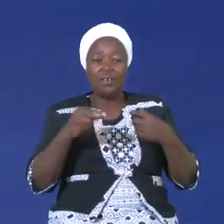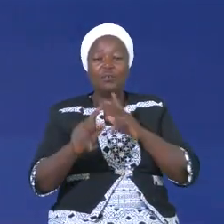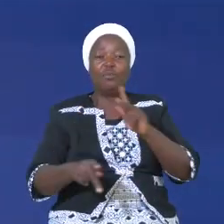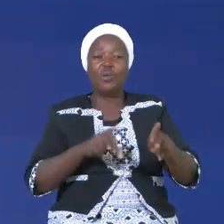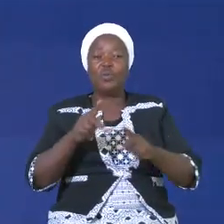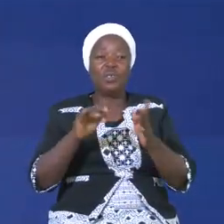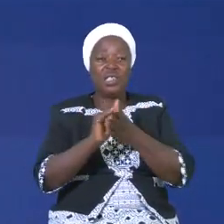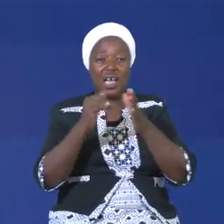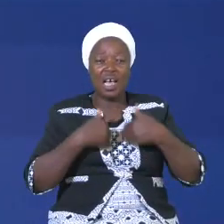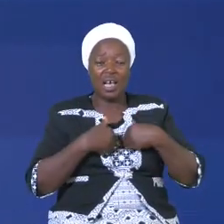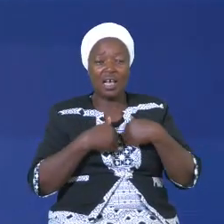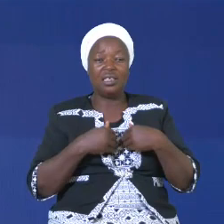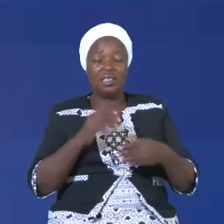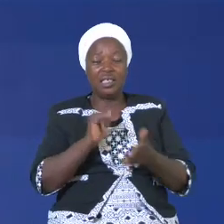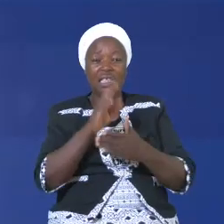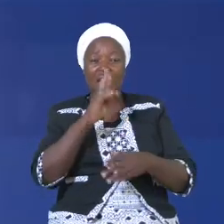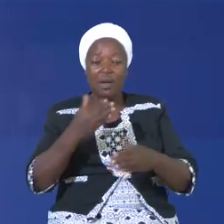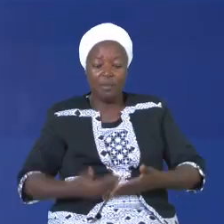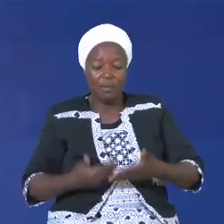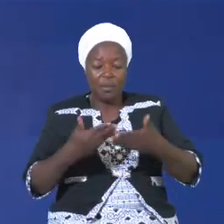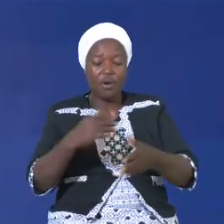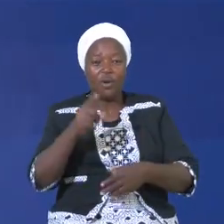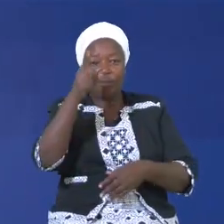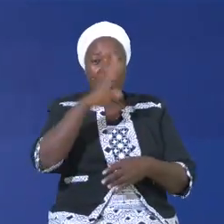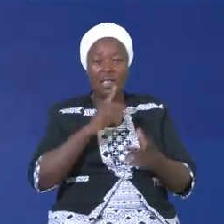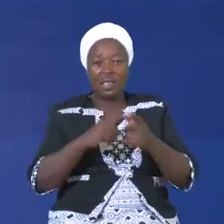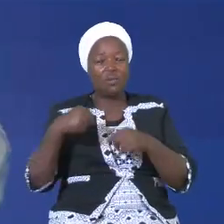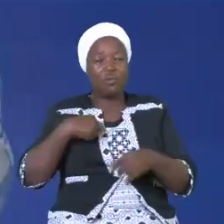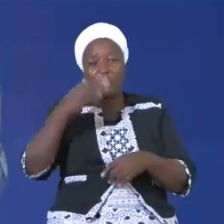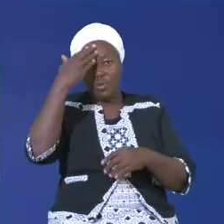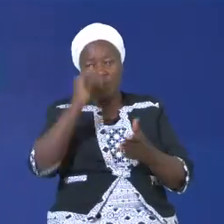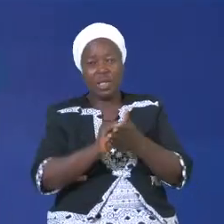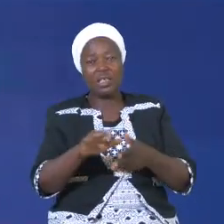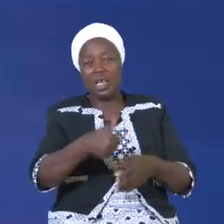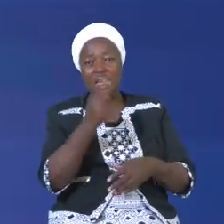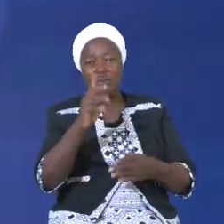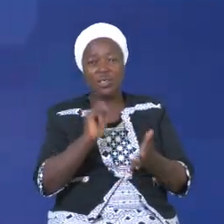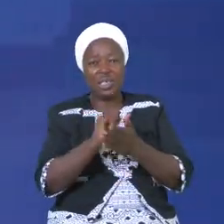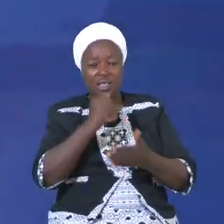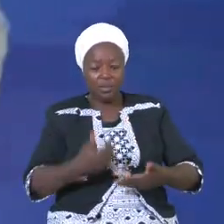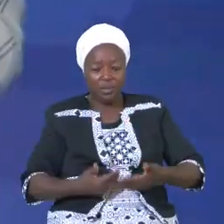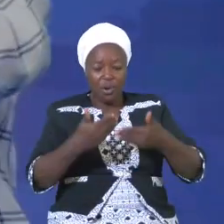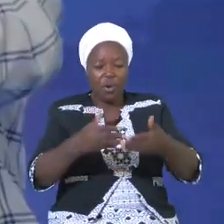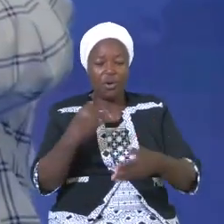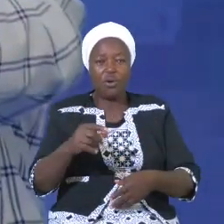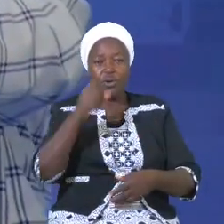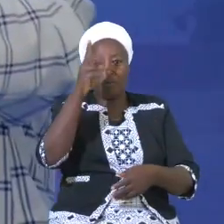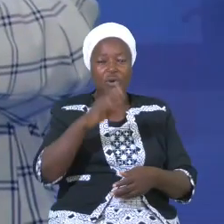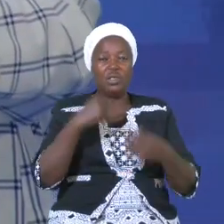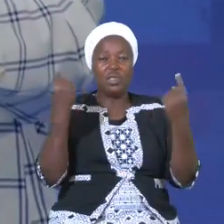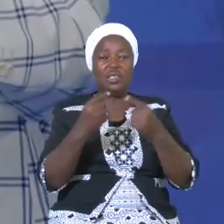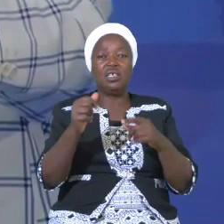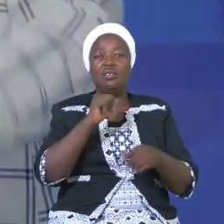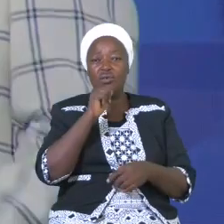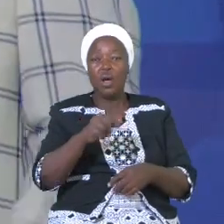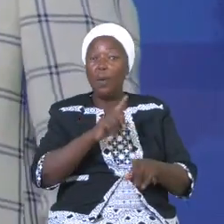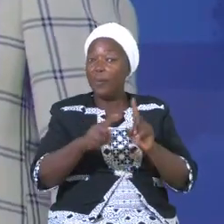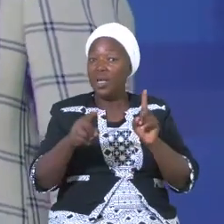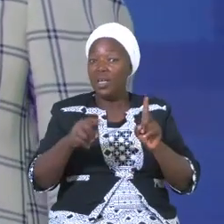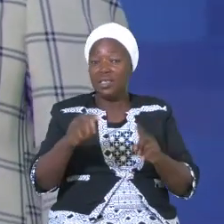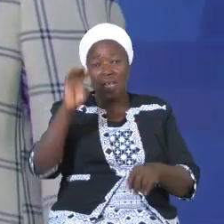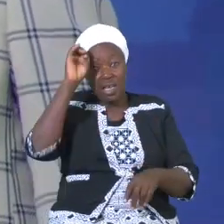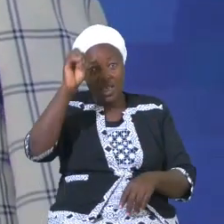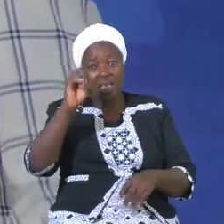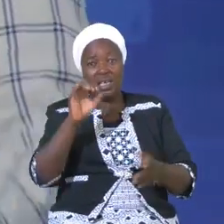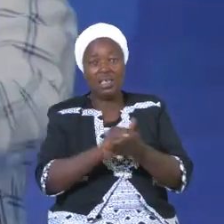born of god and we know that whosoever is born of god sinneth no but he that is